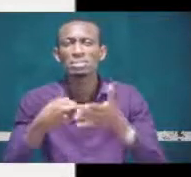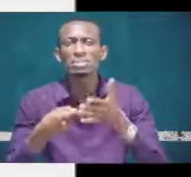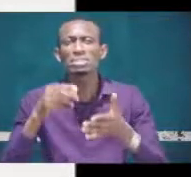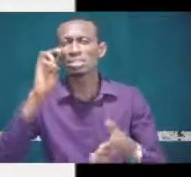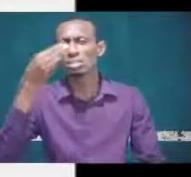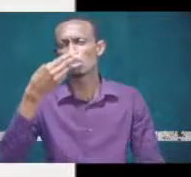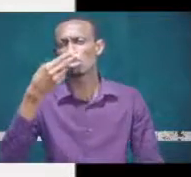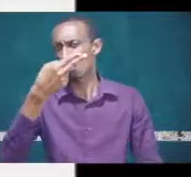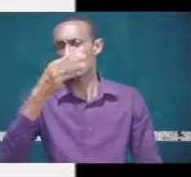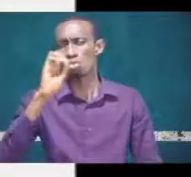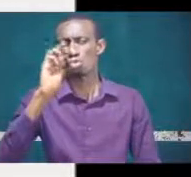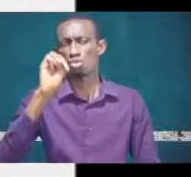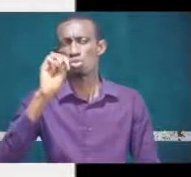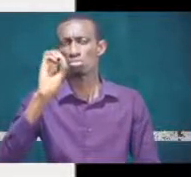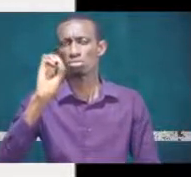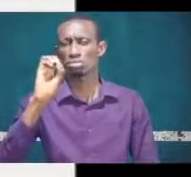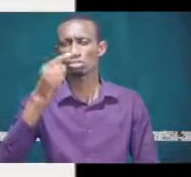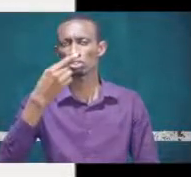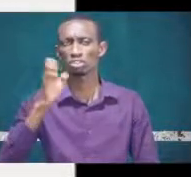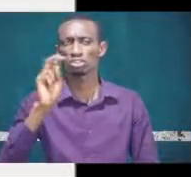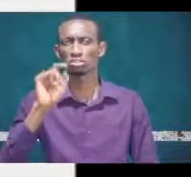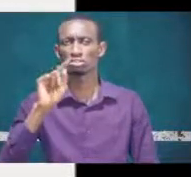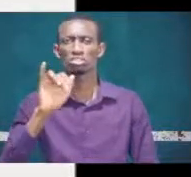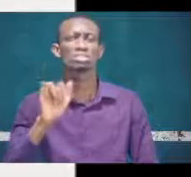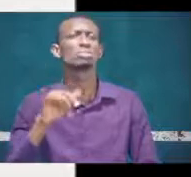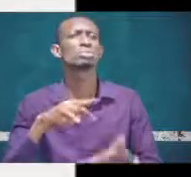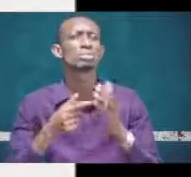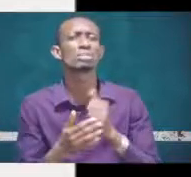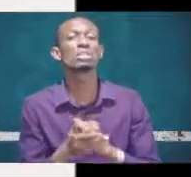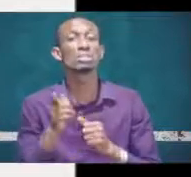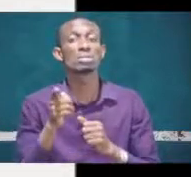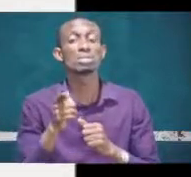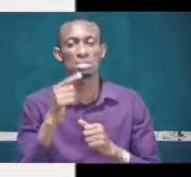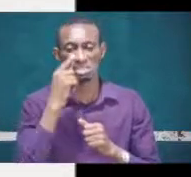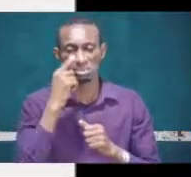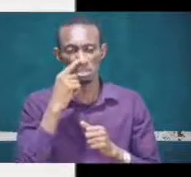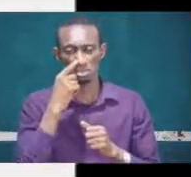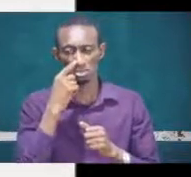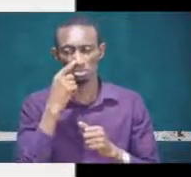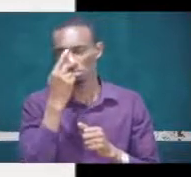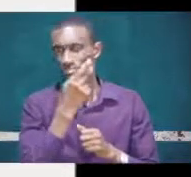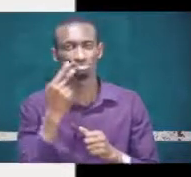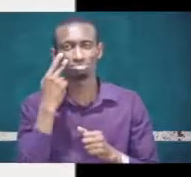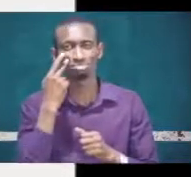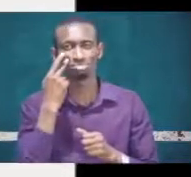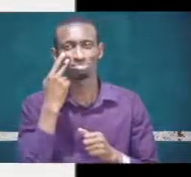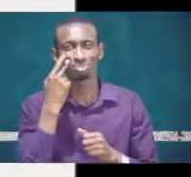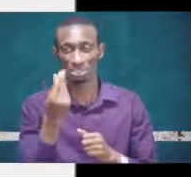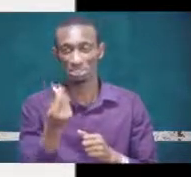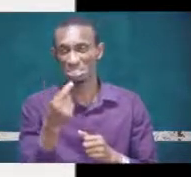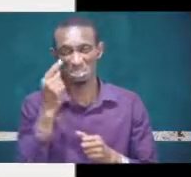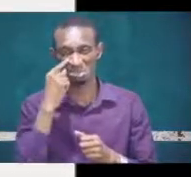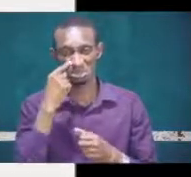word homogeneity? Homogeneity, those are things that are of the same kind. Things of the same